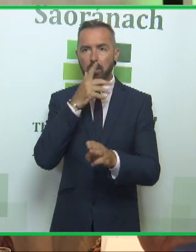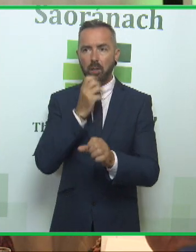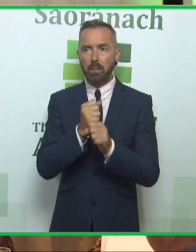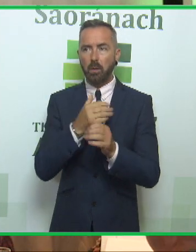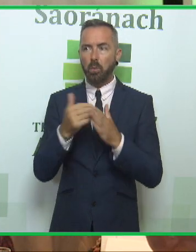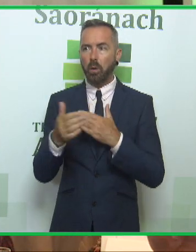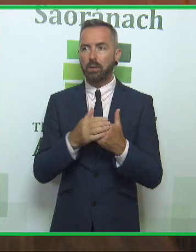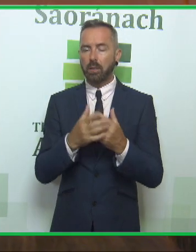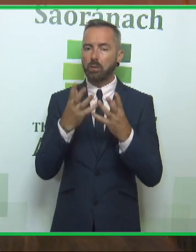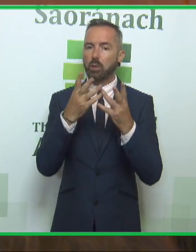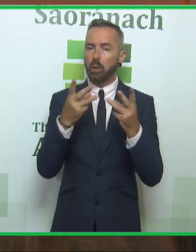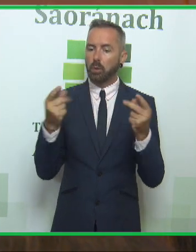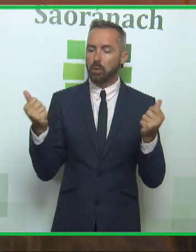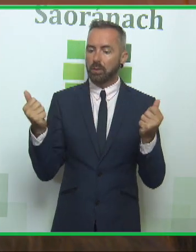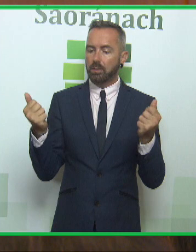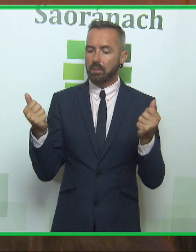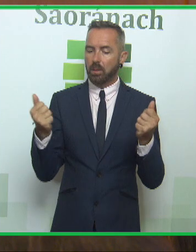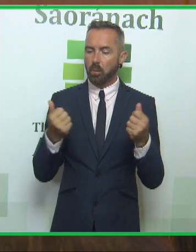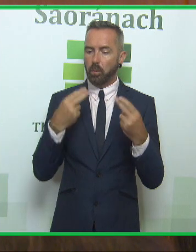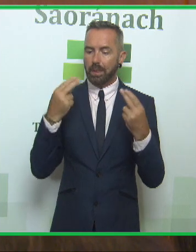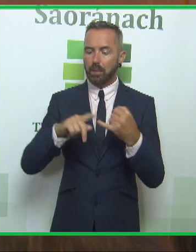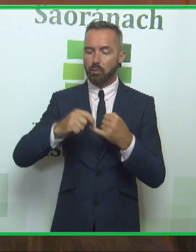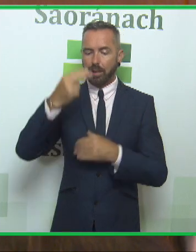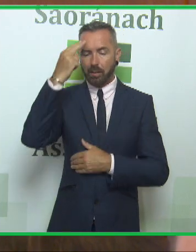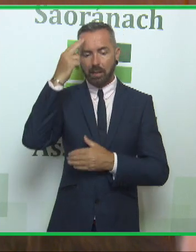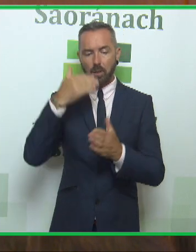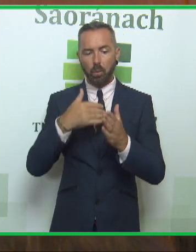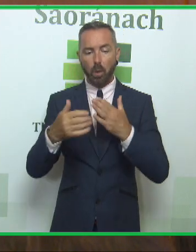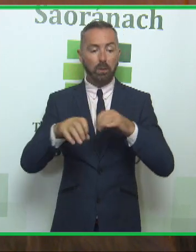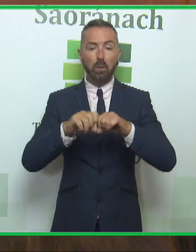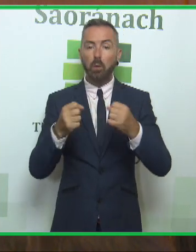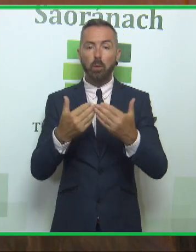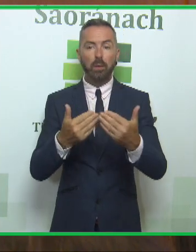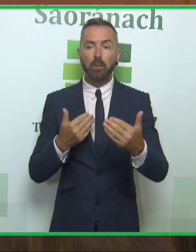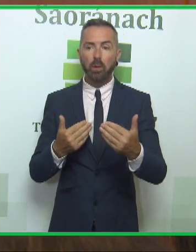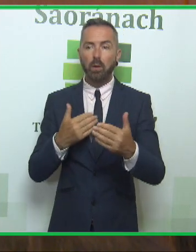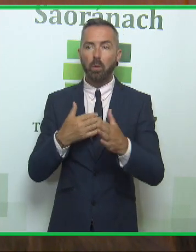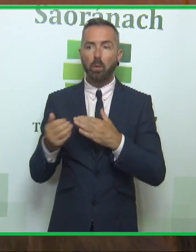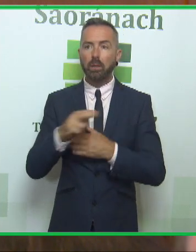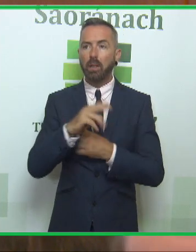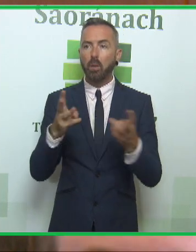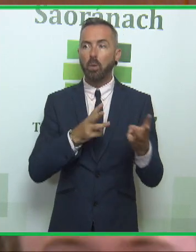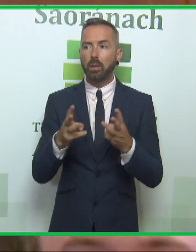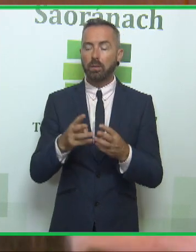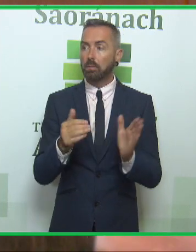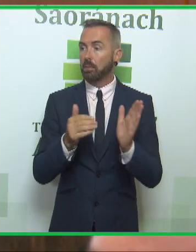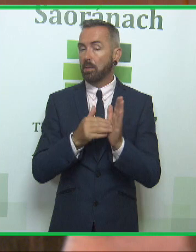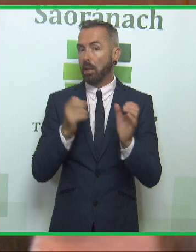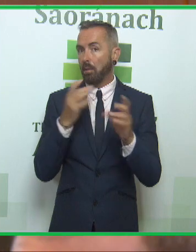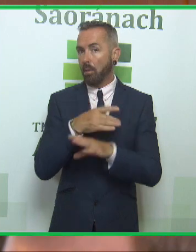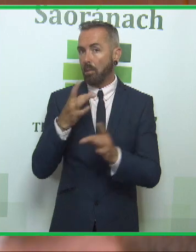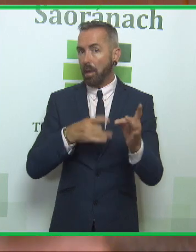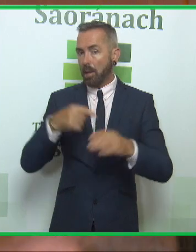the solutions is trying to understand what's broken, what is not working. So it all makes sense.